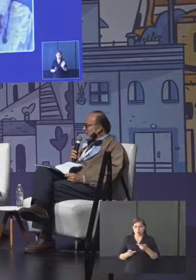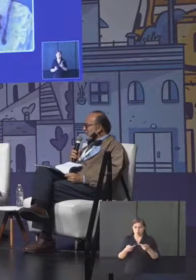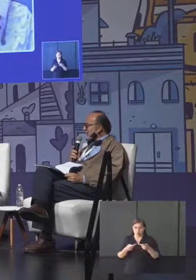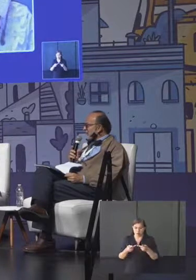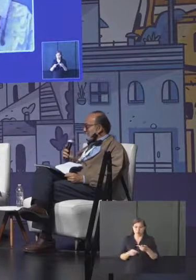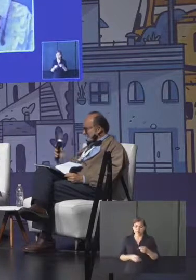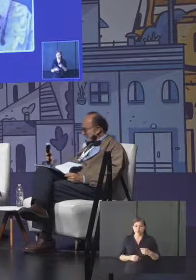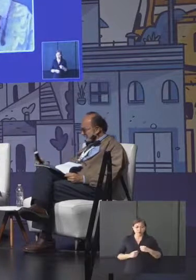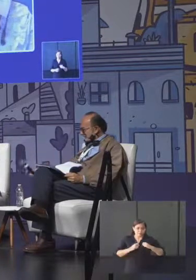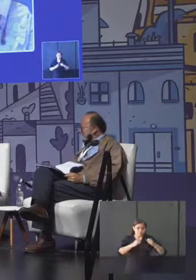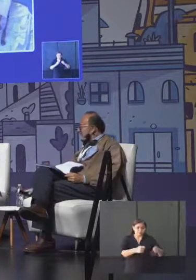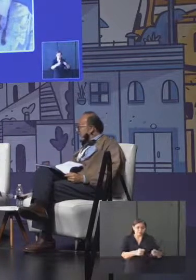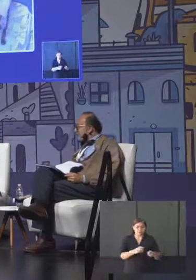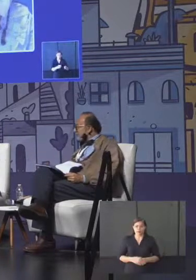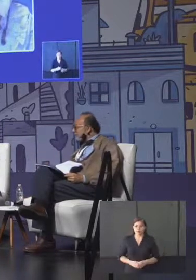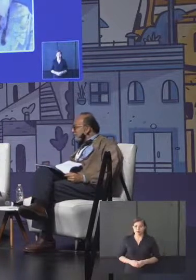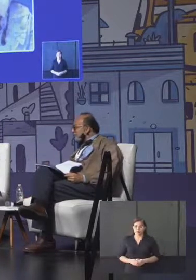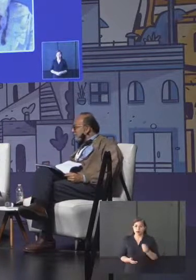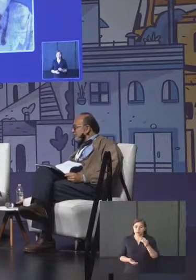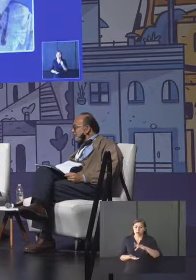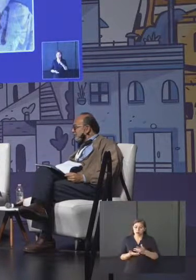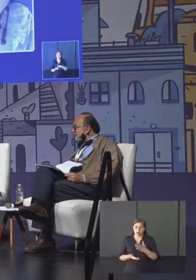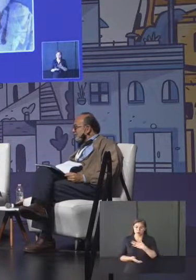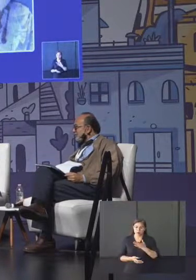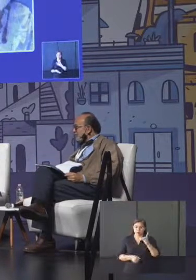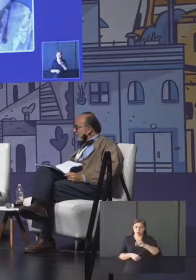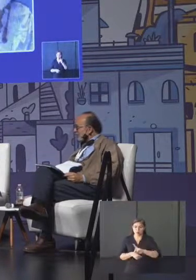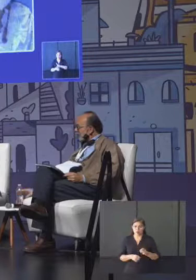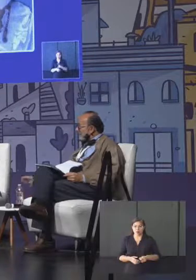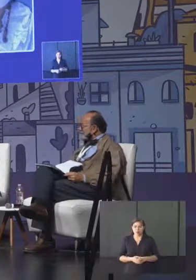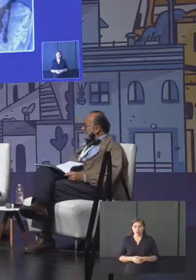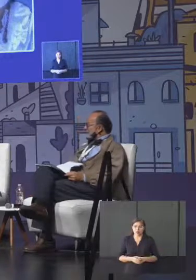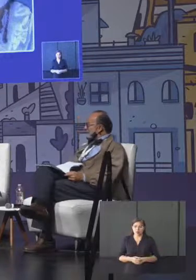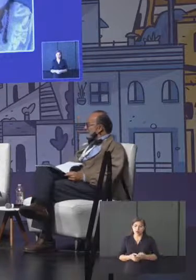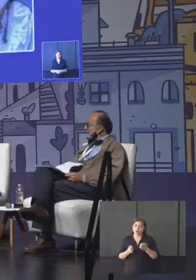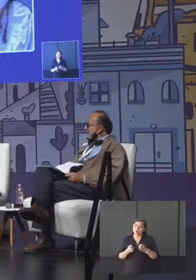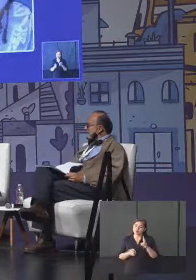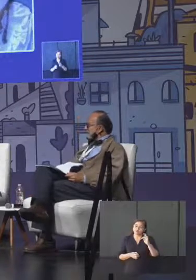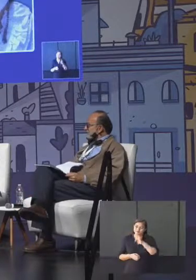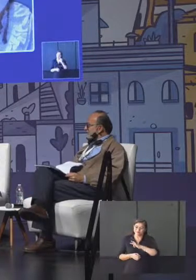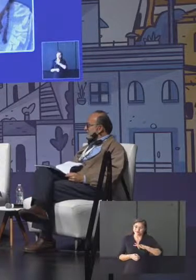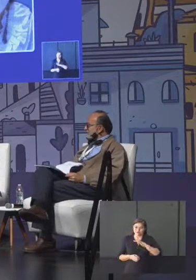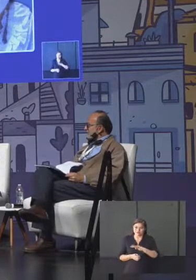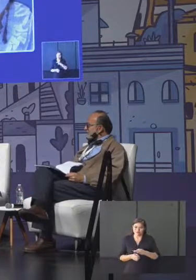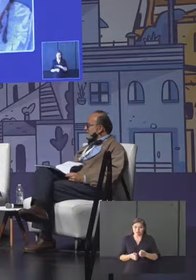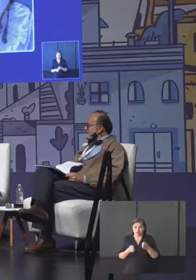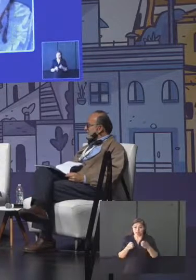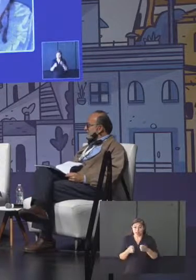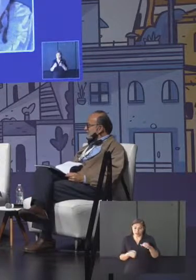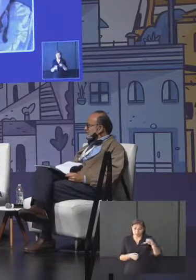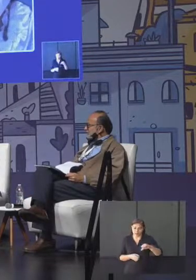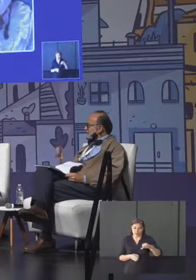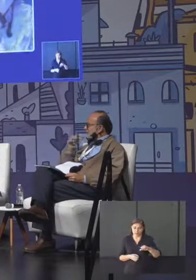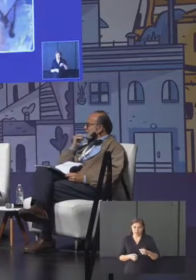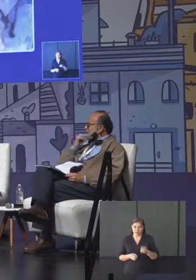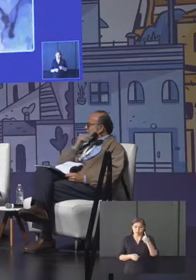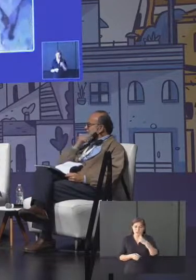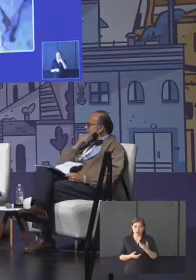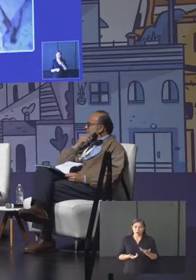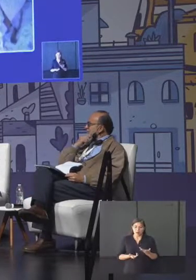have prepared, you have the floor now, you can choose a language. Thank you so much and good morning. I'm very